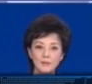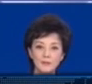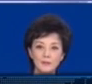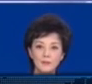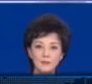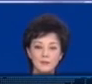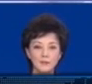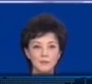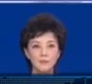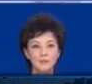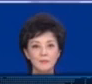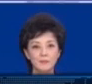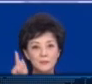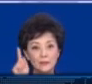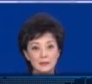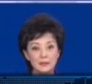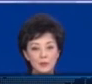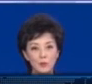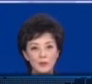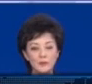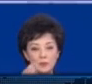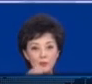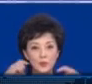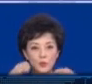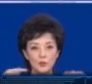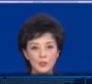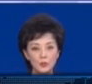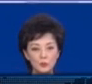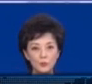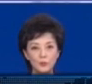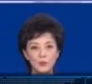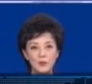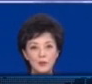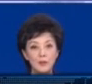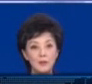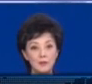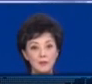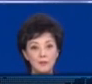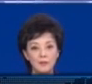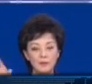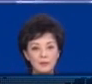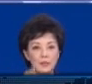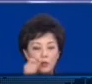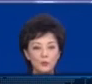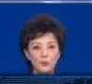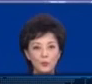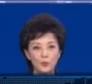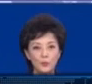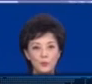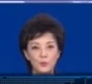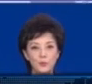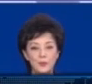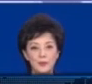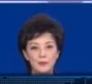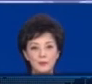We allocated over 5.3 million protective suits and tens of millions of N95